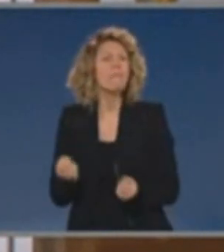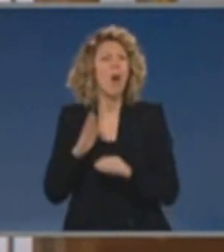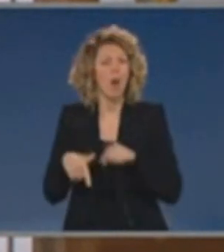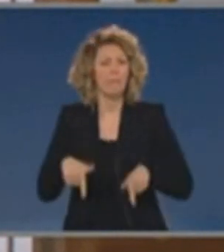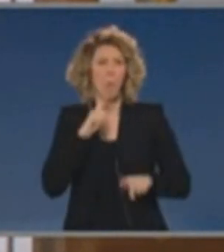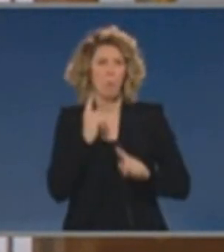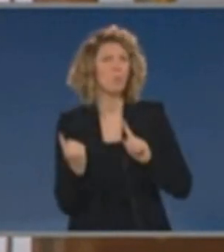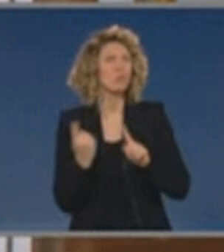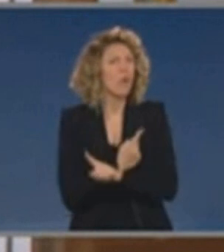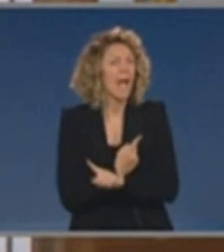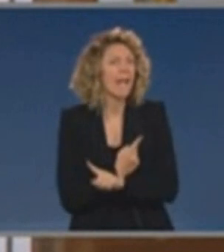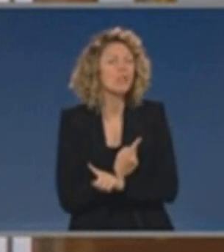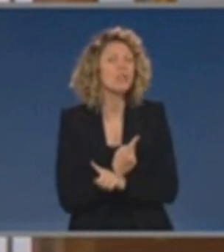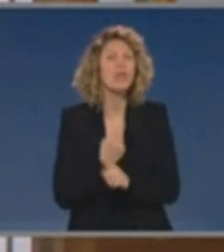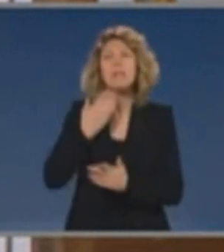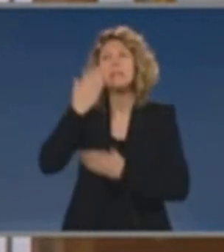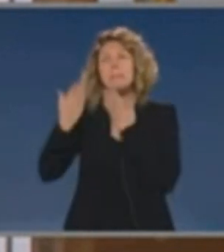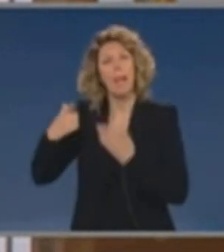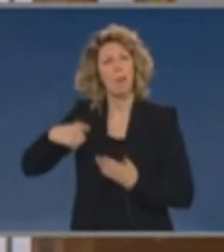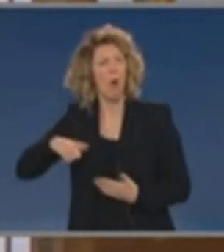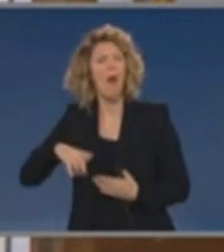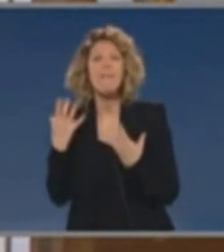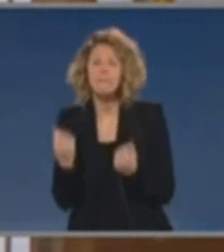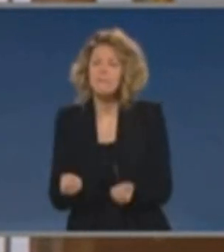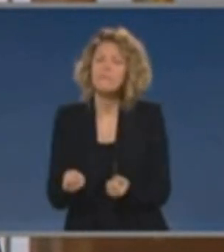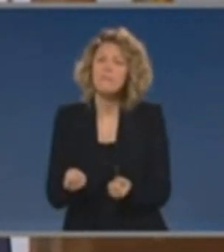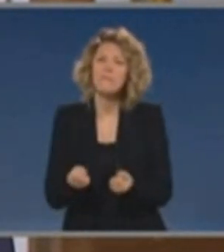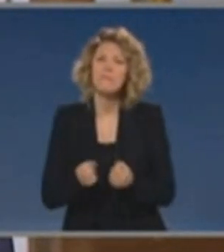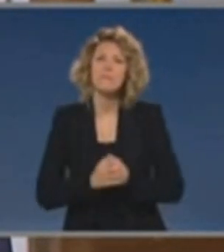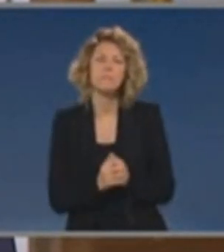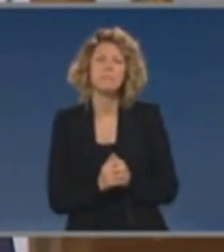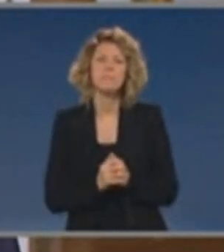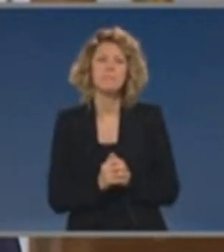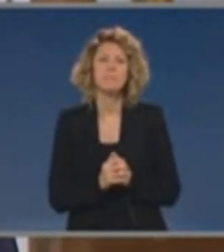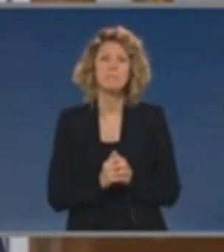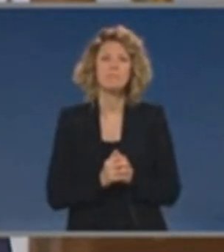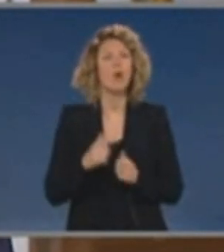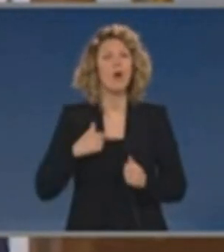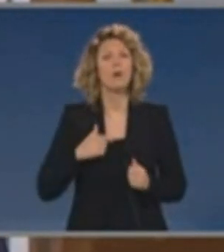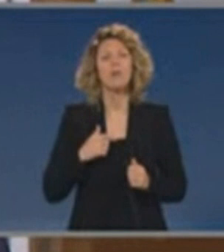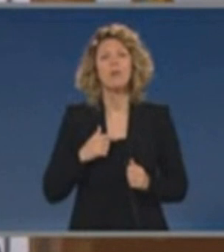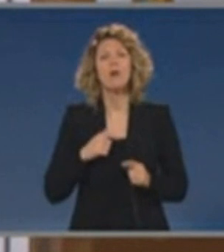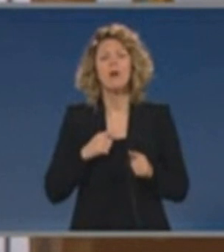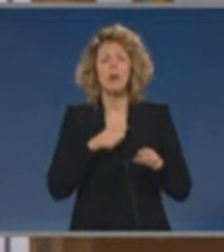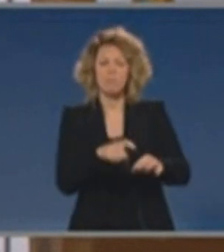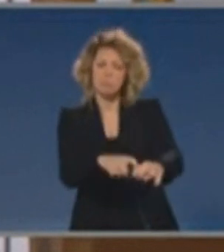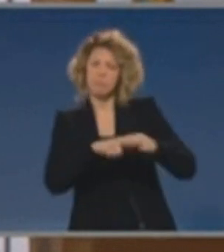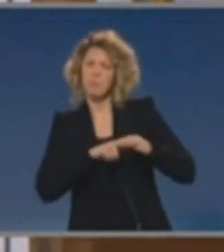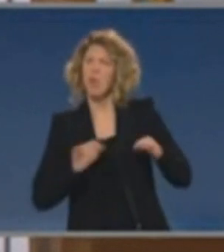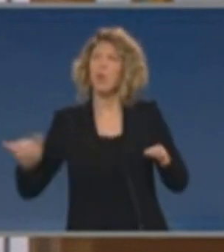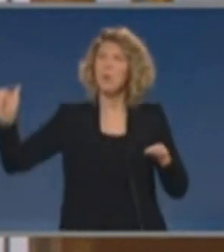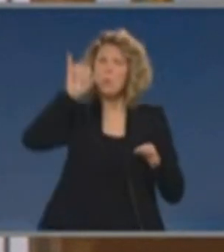partners about these changes, explained the context for them, as you would expect us to do. I'm not going to go into which